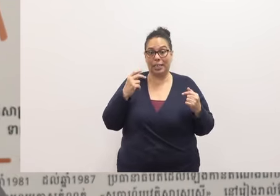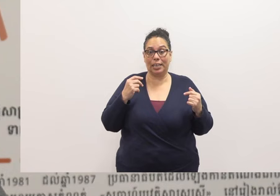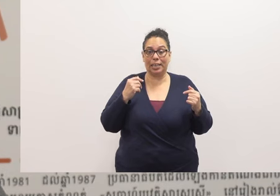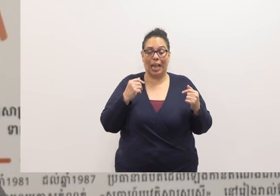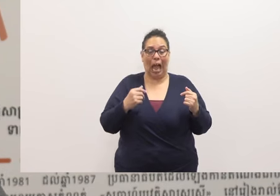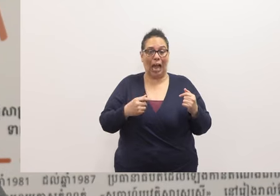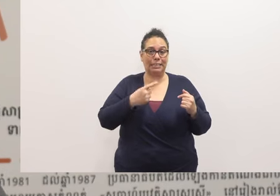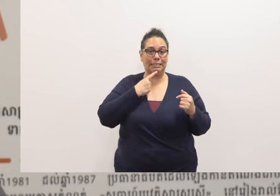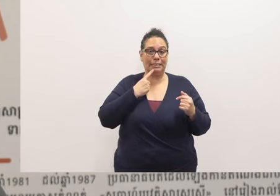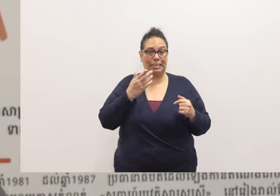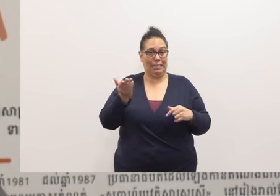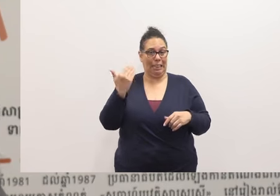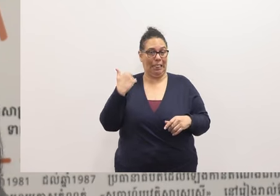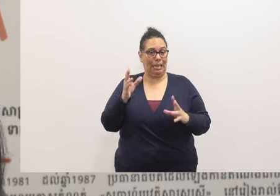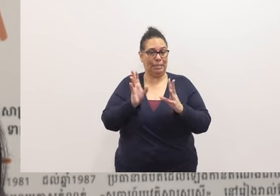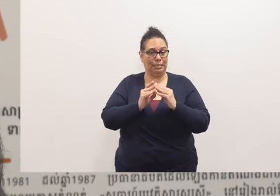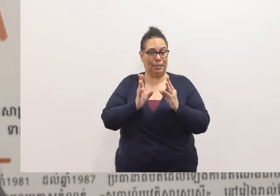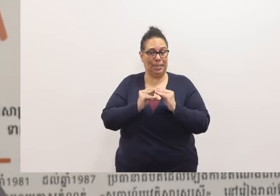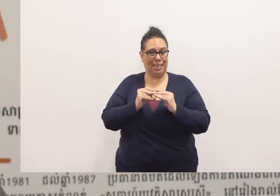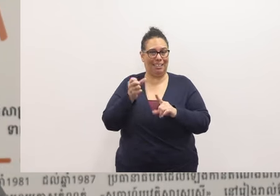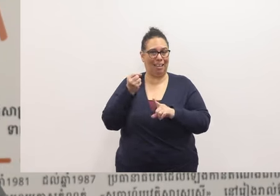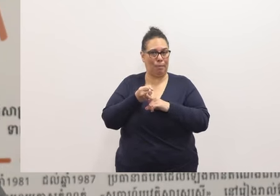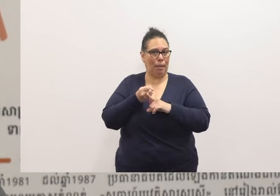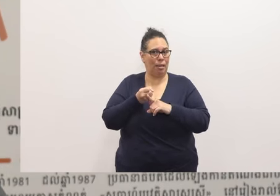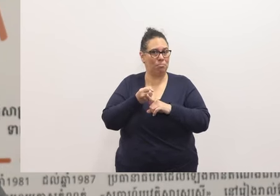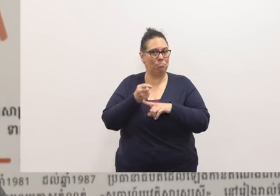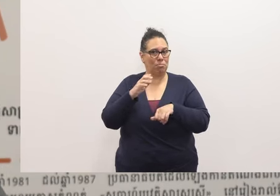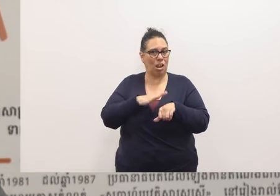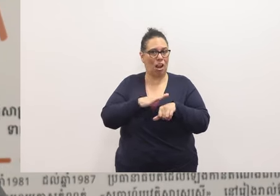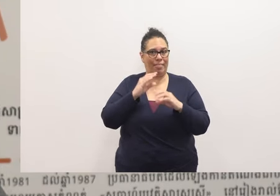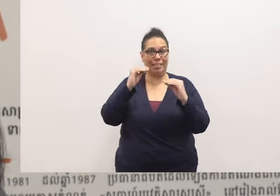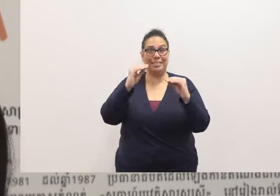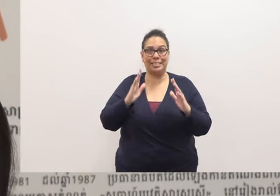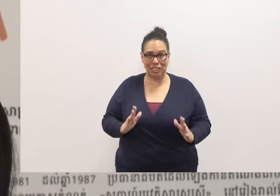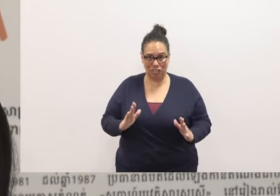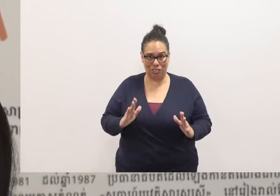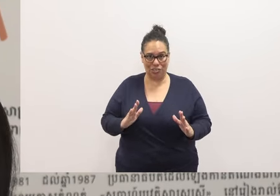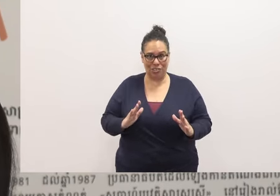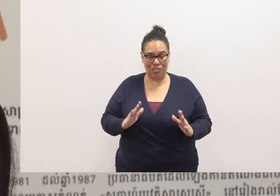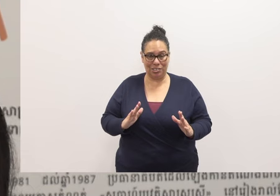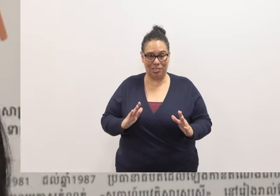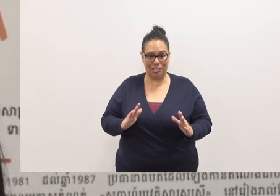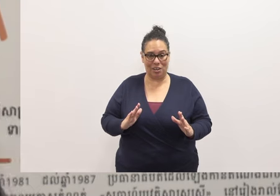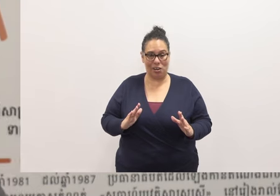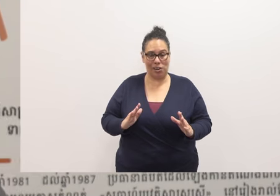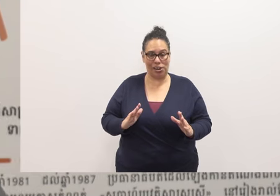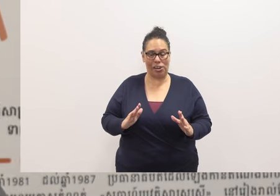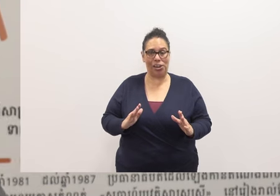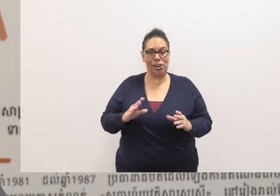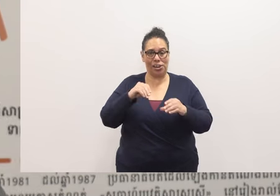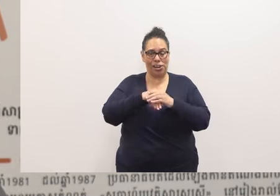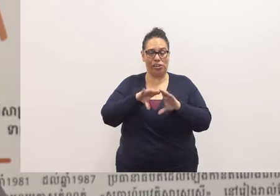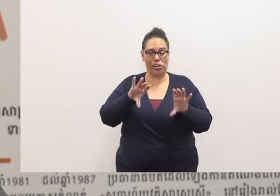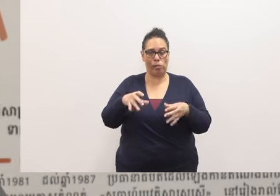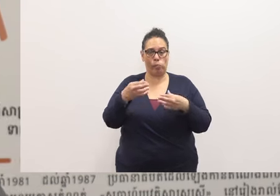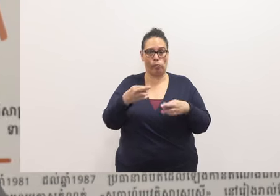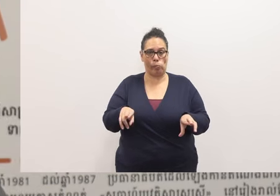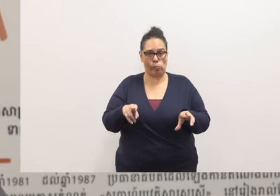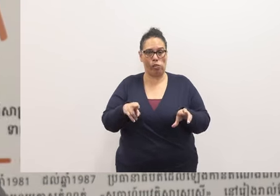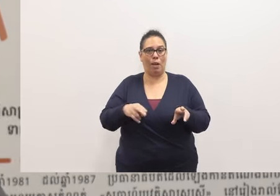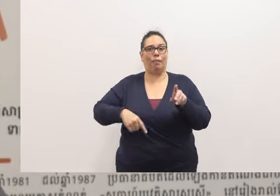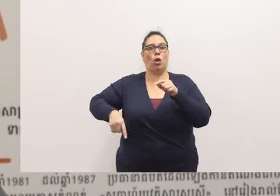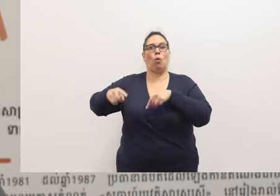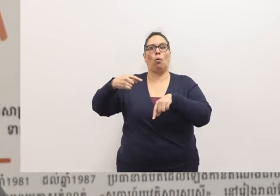brought this up at the last board meeting, that impact it's going to have on the teachers in the classroom that are now going back